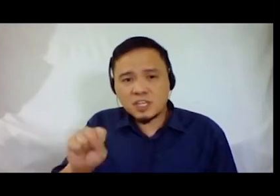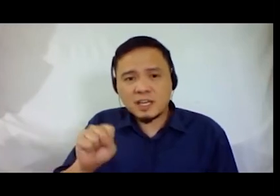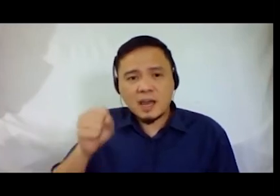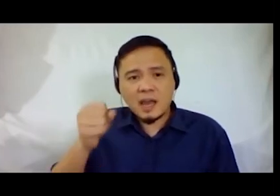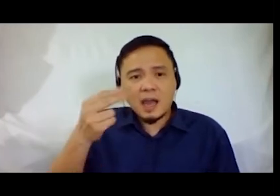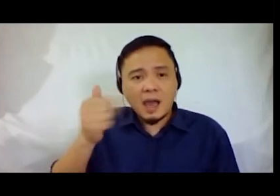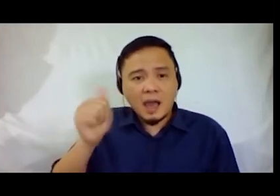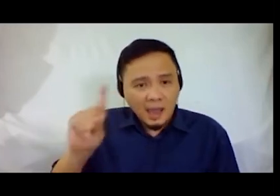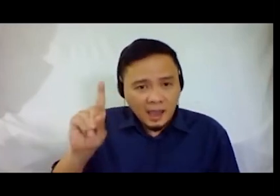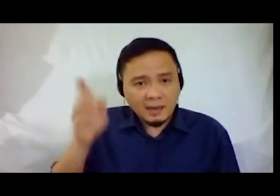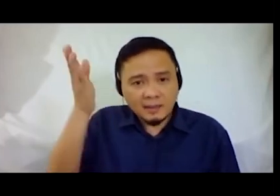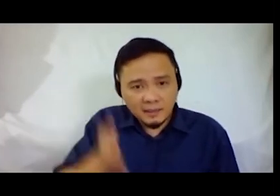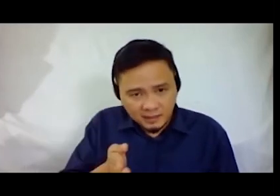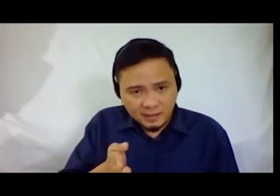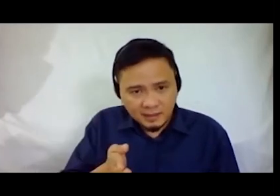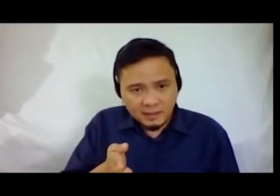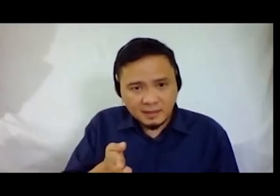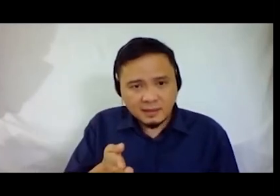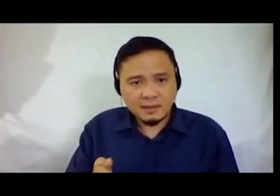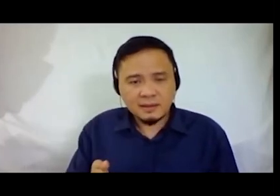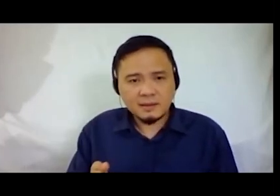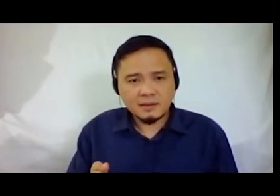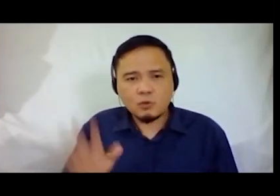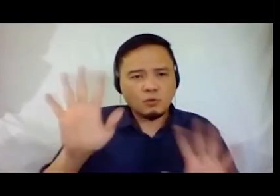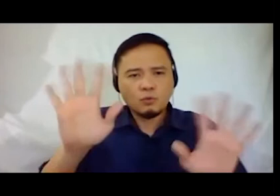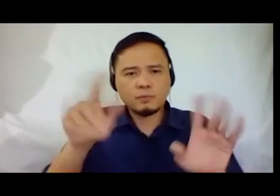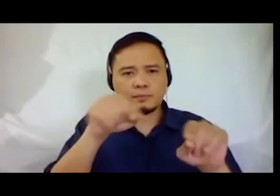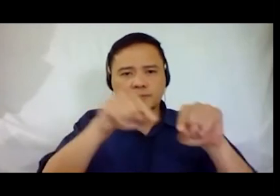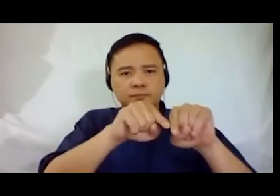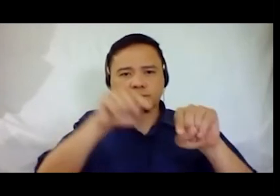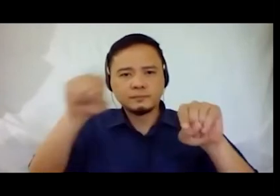gave birth to a baby.